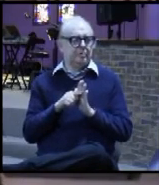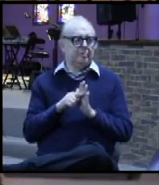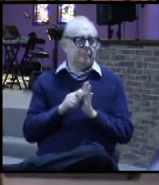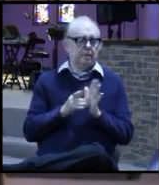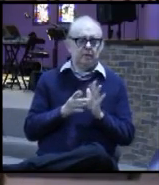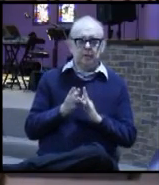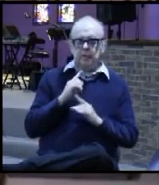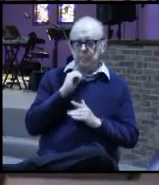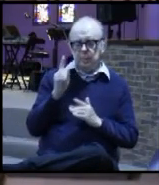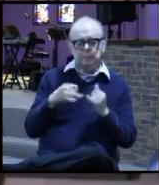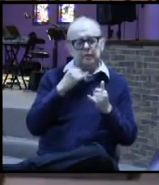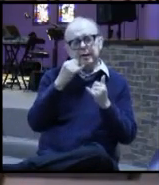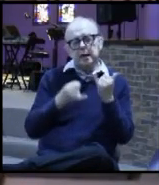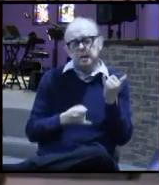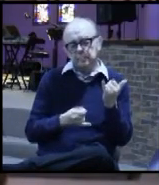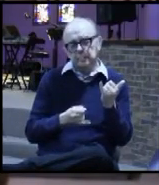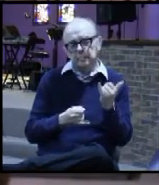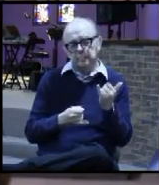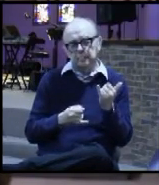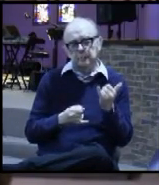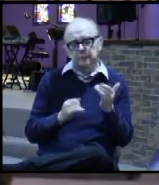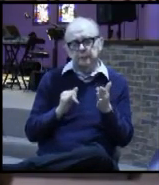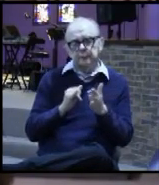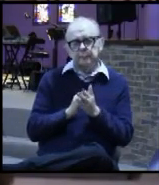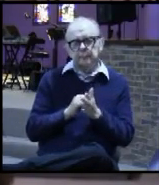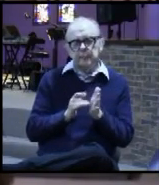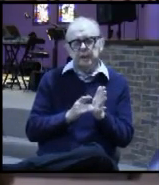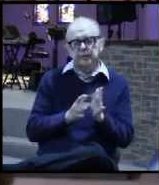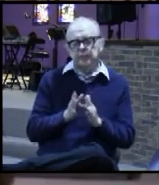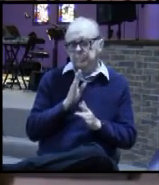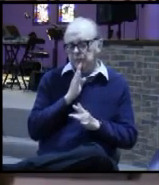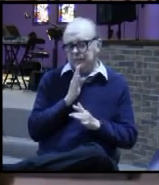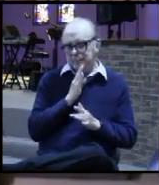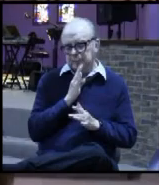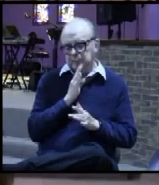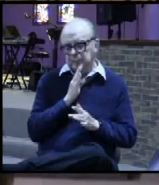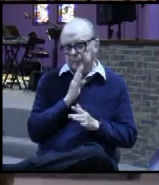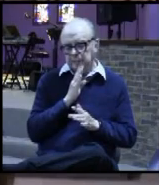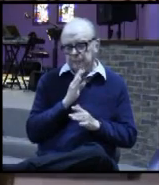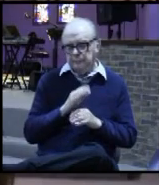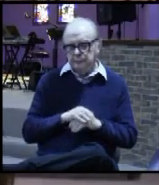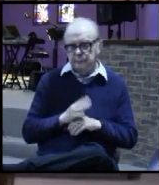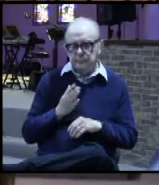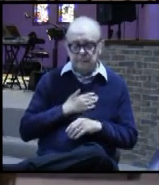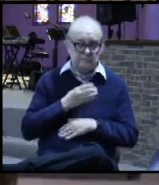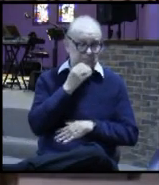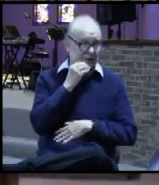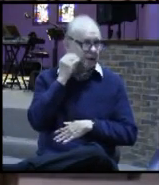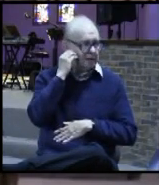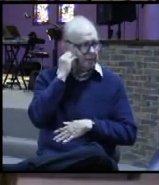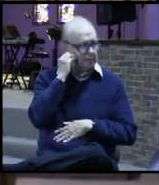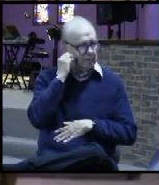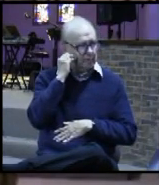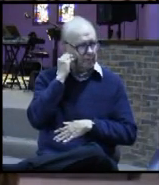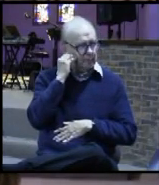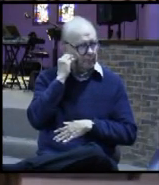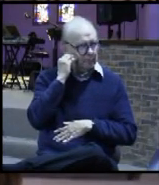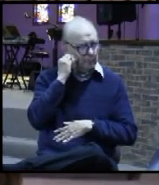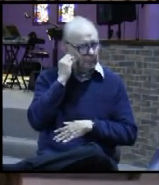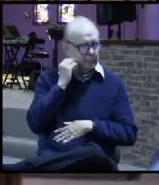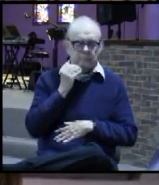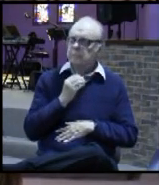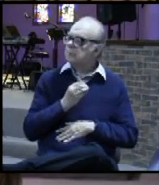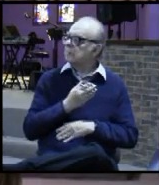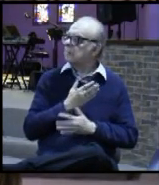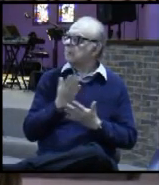And today we come to the end that he is talking about. And in my house, and actually I've bought a lot of them